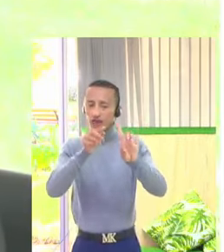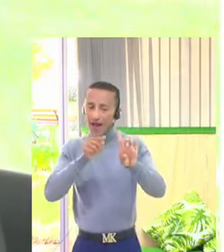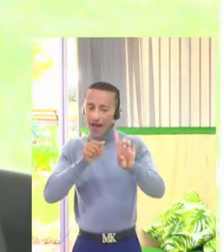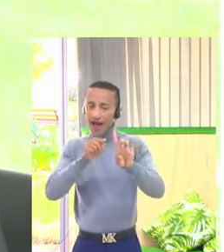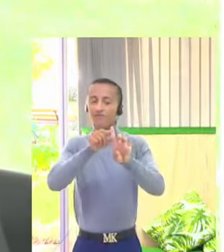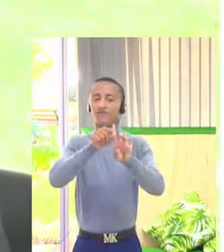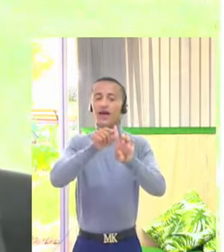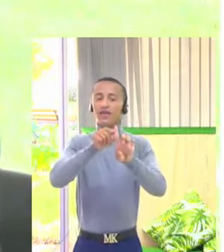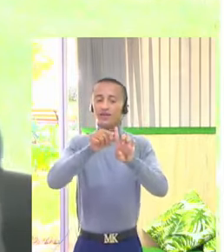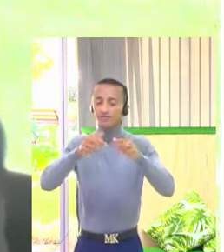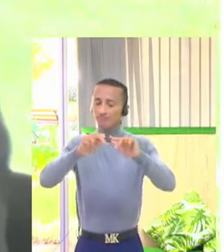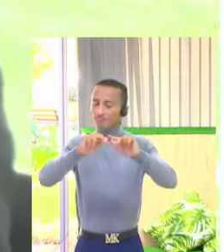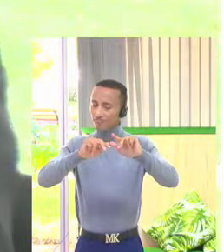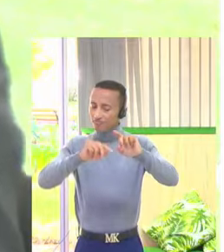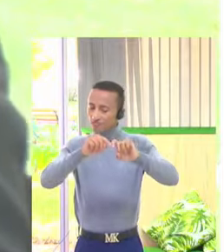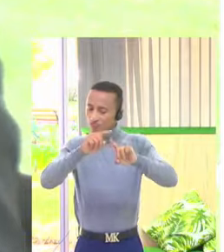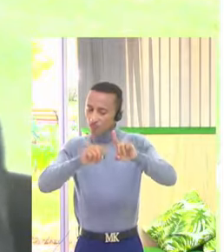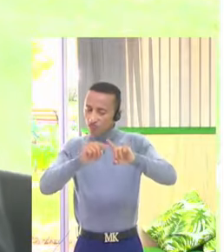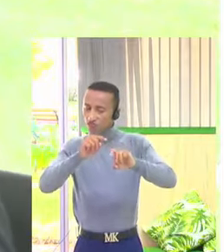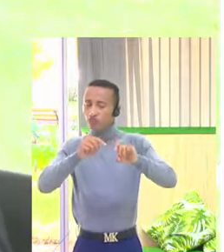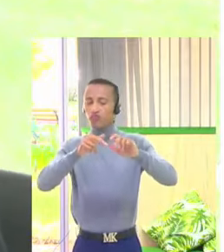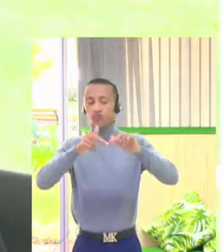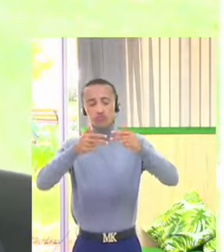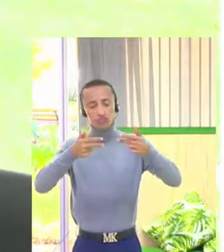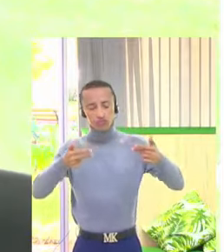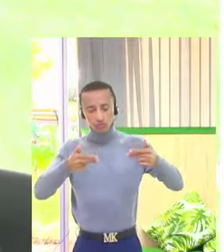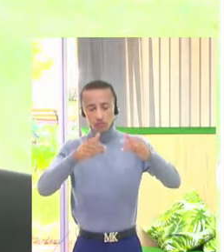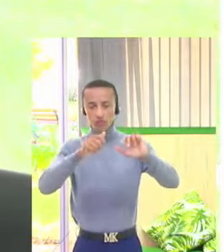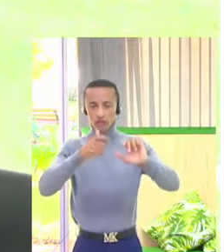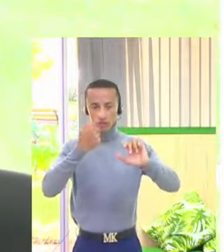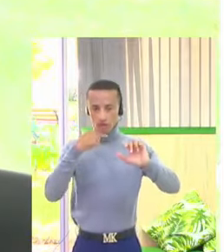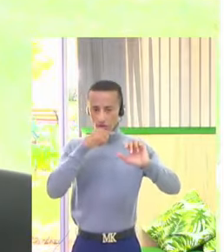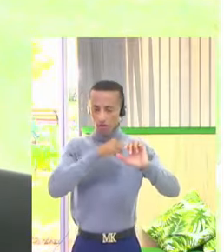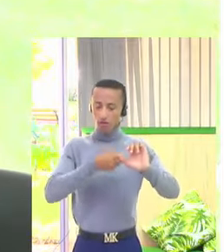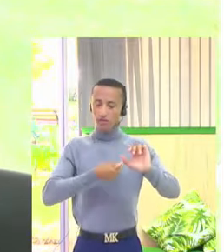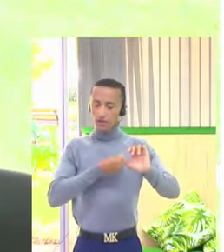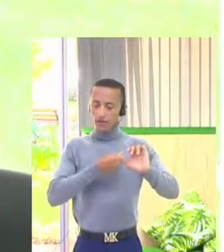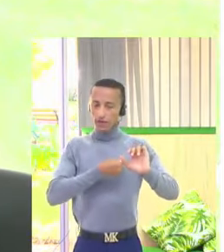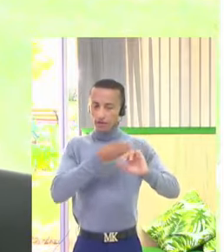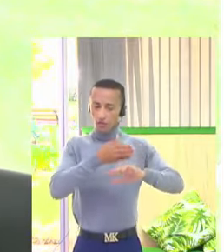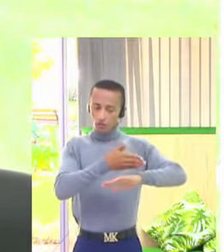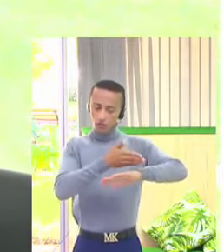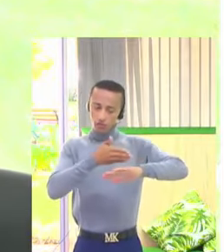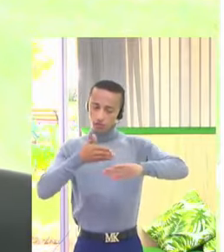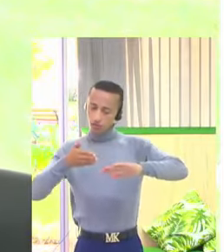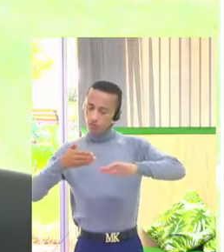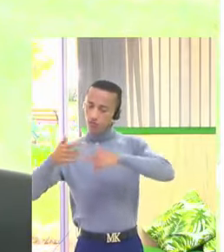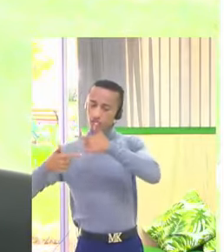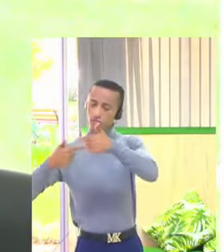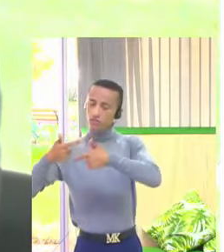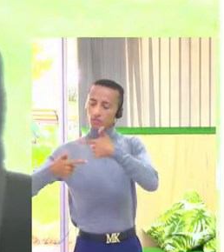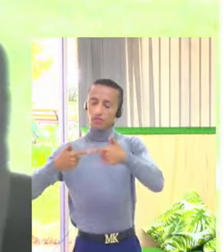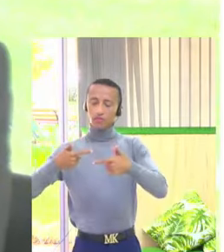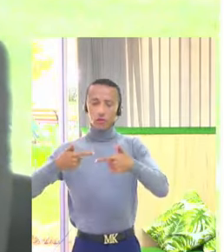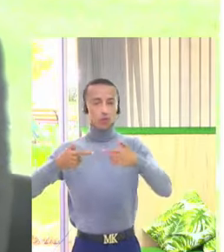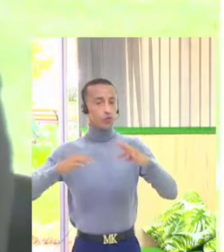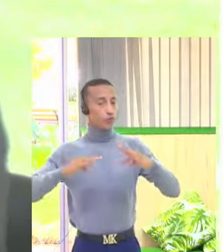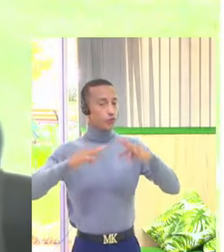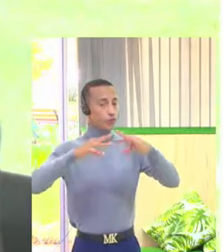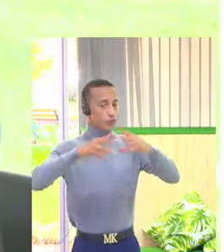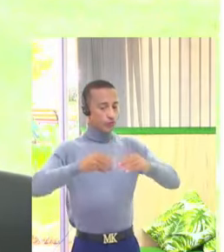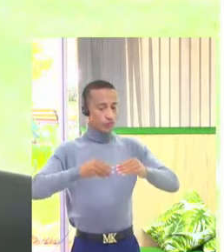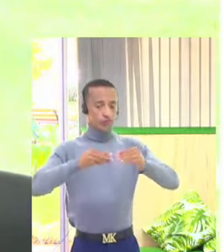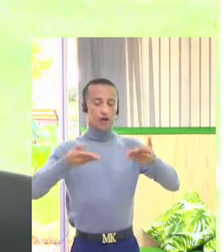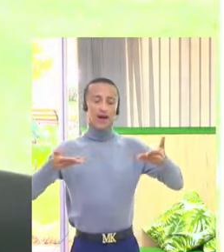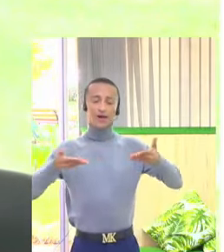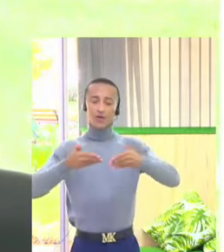things we care about. And in many ways, these are now interlinked much more than they were before. Technology has